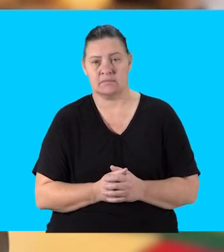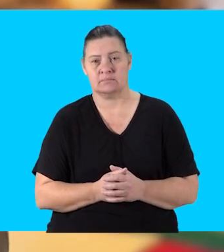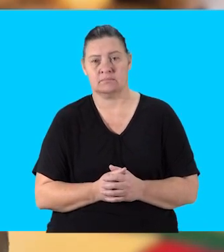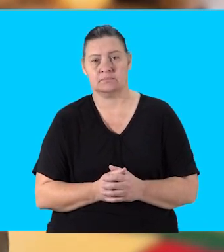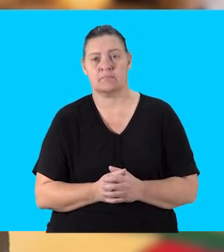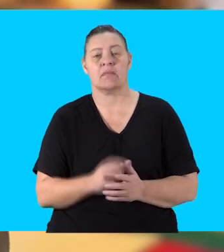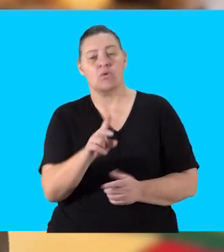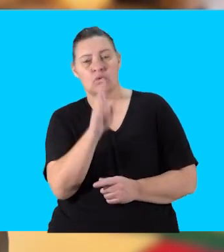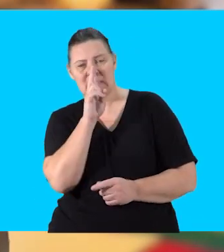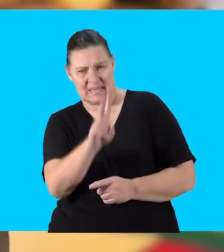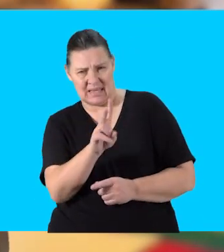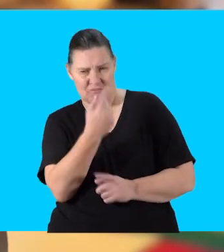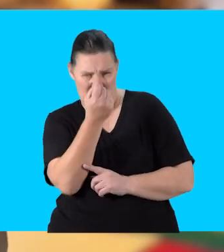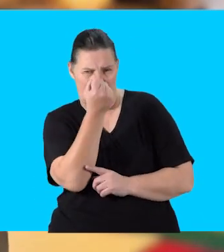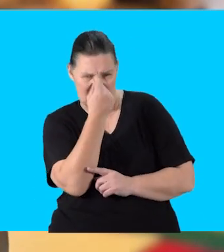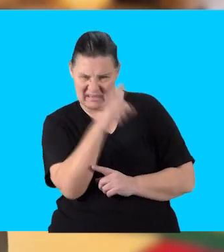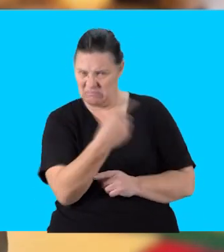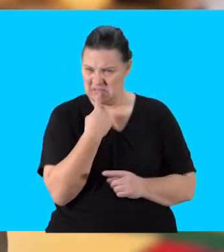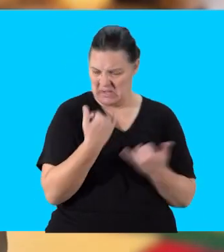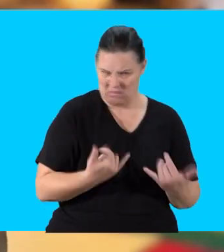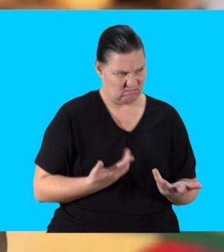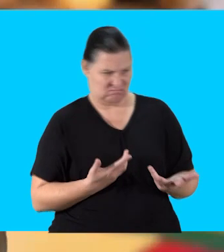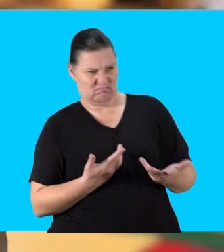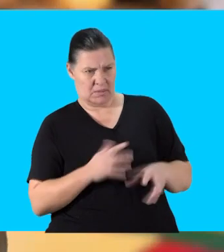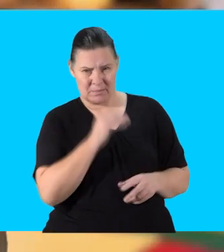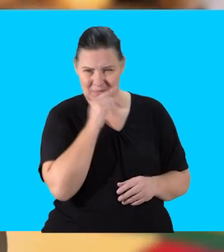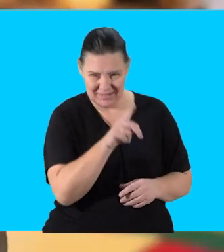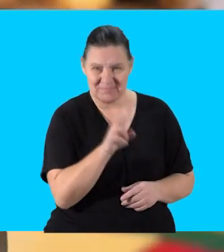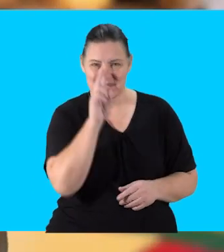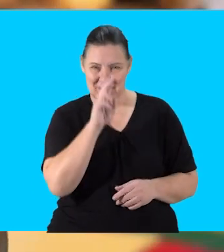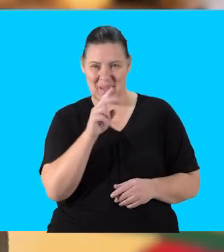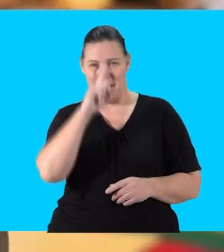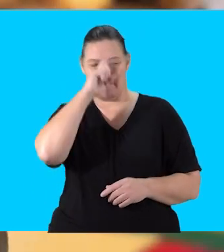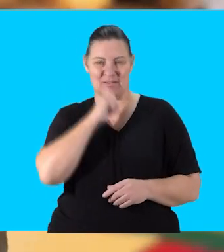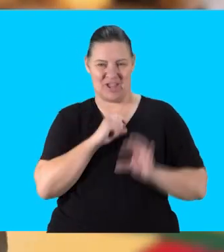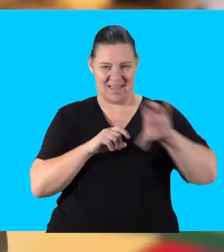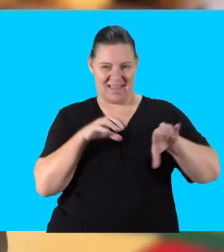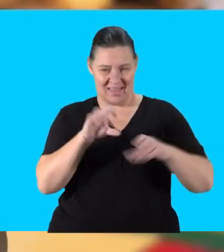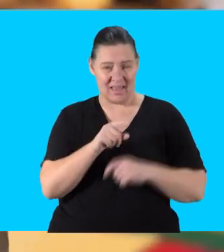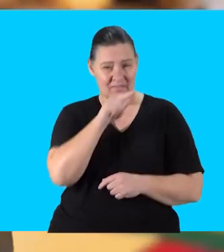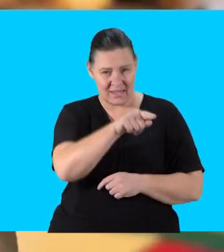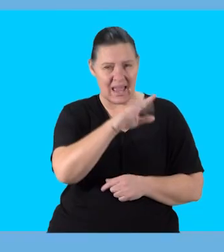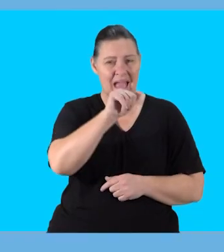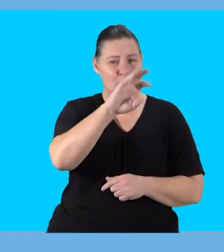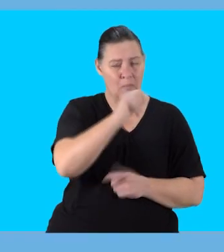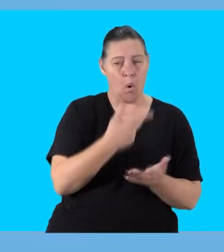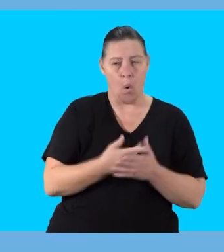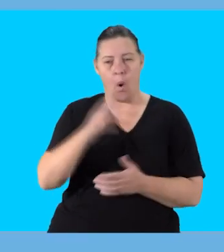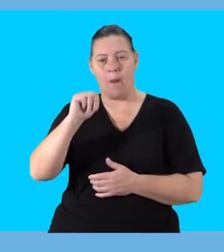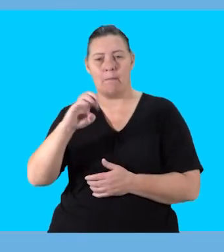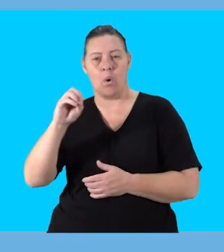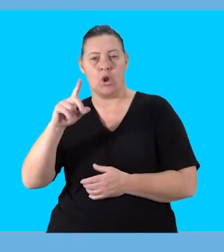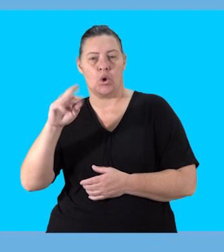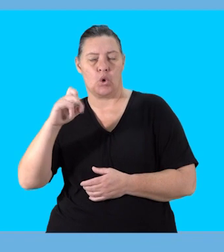Right. Let's look to see if whether you understood what I just said now. Let us look at these 2 pictures. Is it an atom or